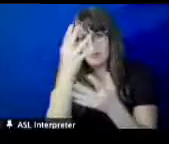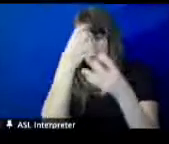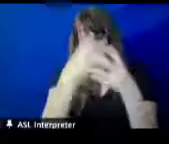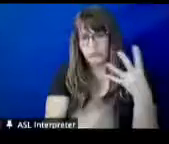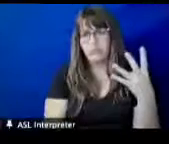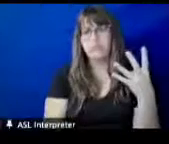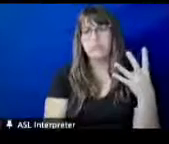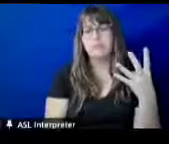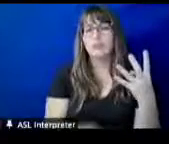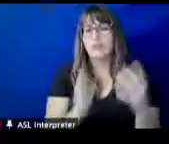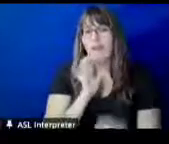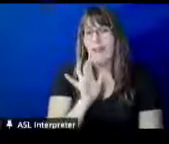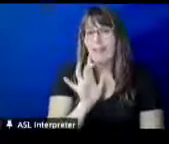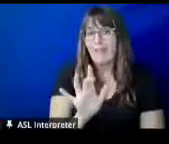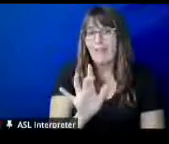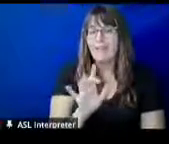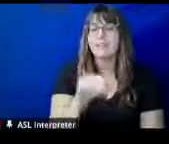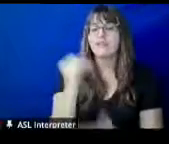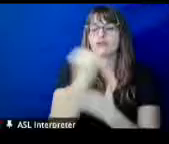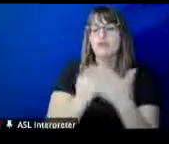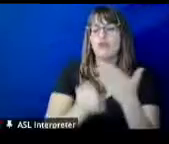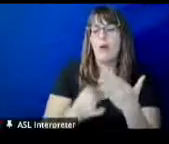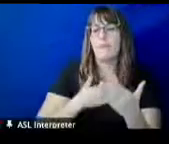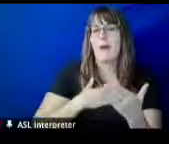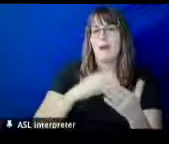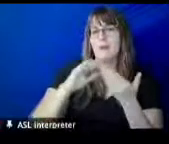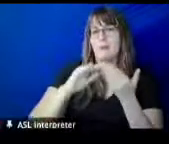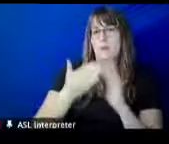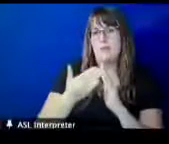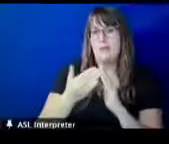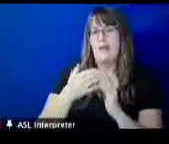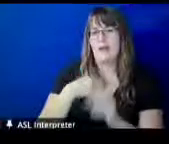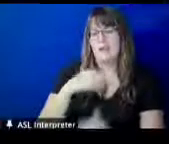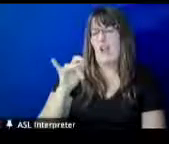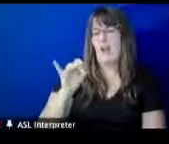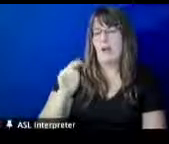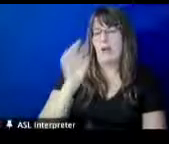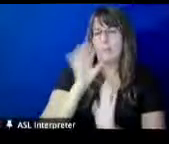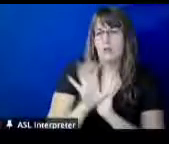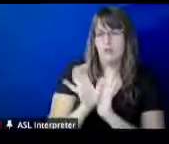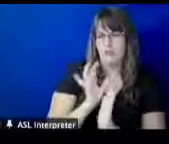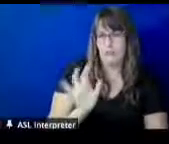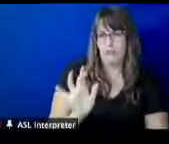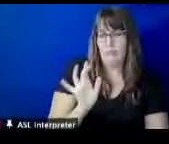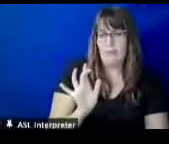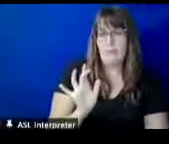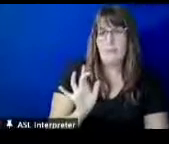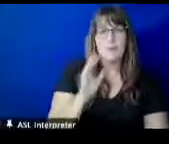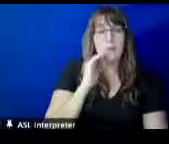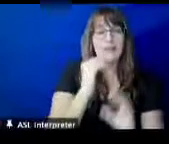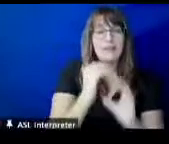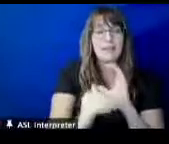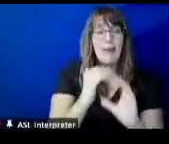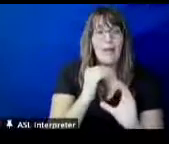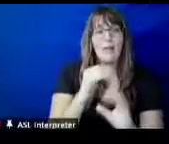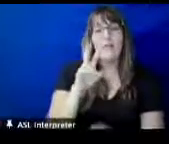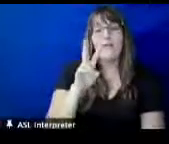www.wedrawthelinesca.org and click on the Draw My Community icon. By email at